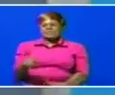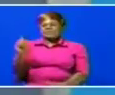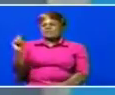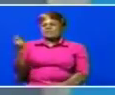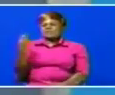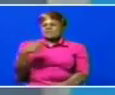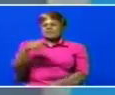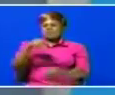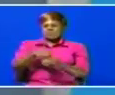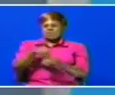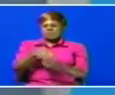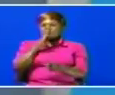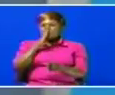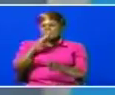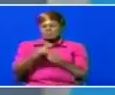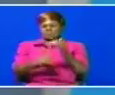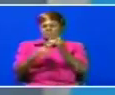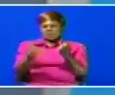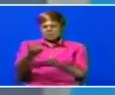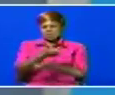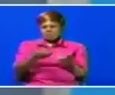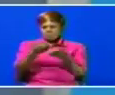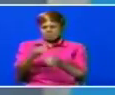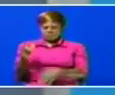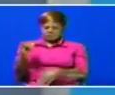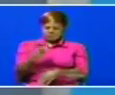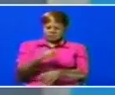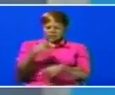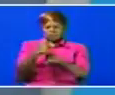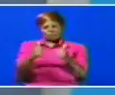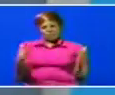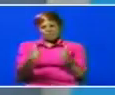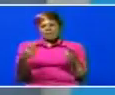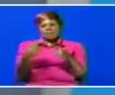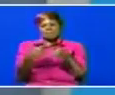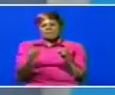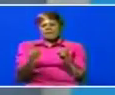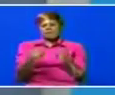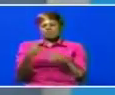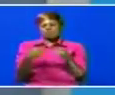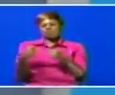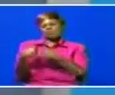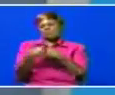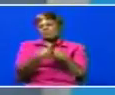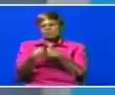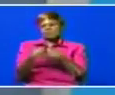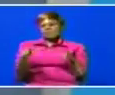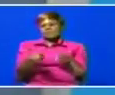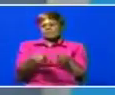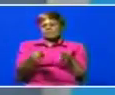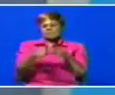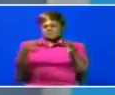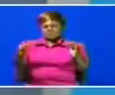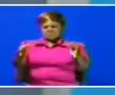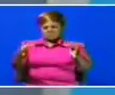is well within the borrowing limits and the country's economy remains stable despite the headwinds it continues to face. This is according to